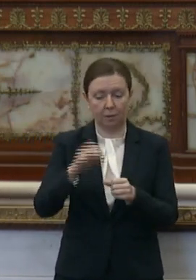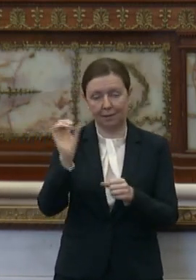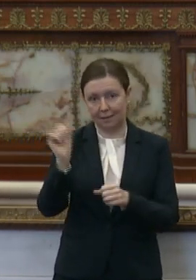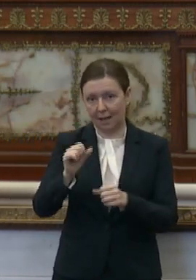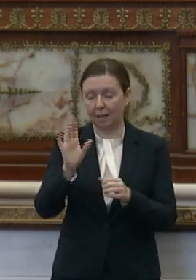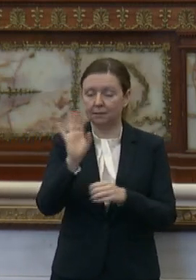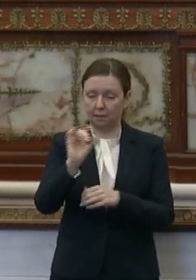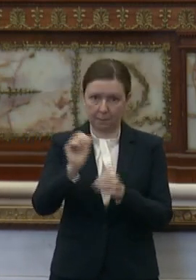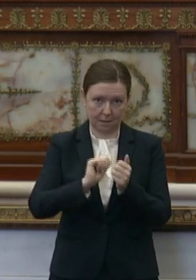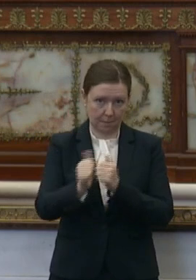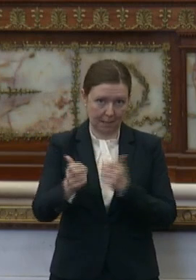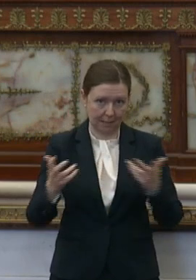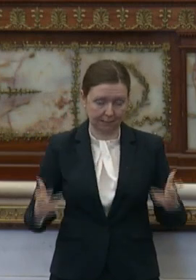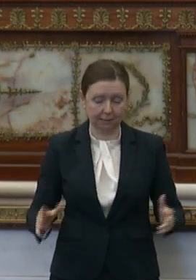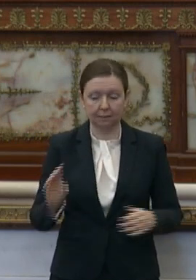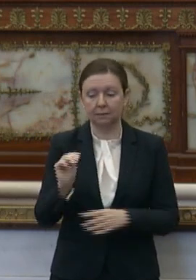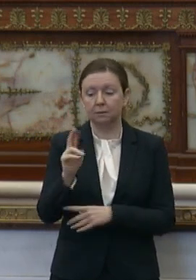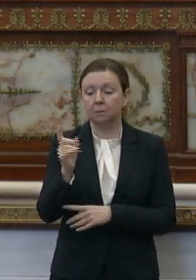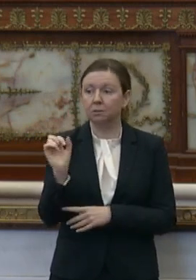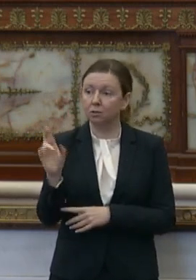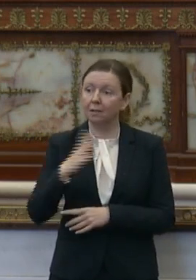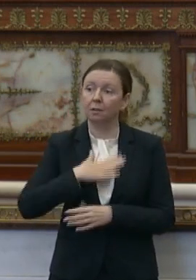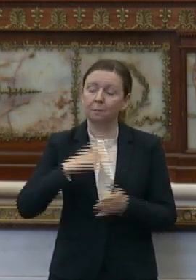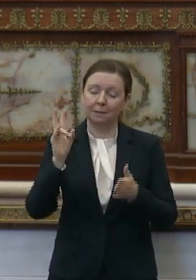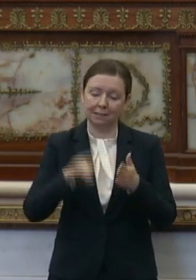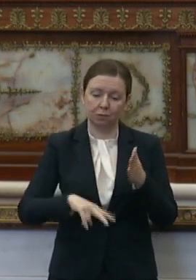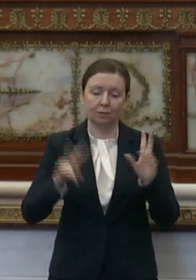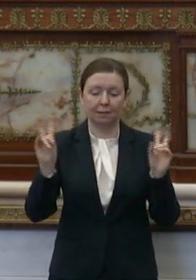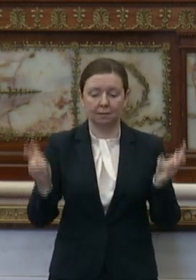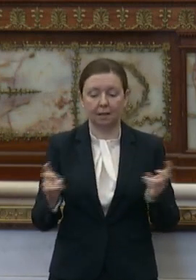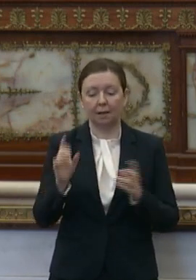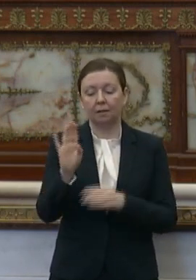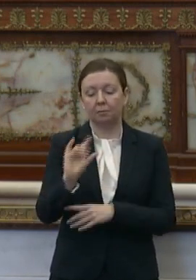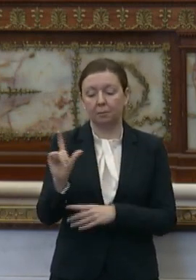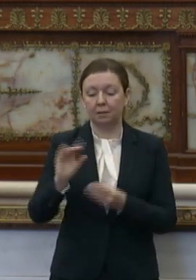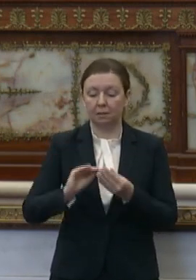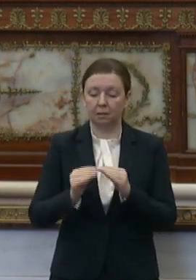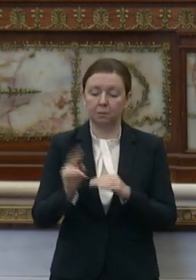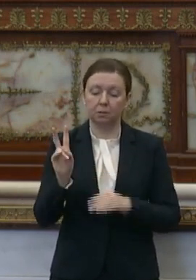passes. Mr. Decker, please read the title of bill number